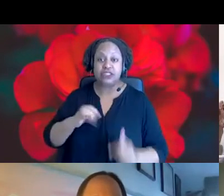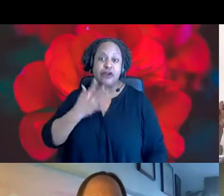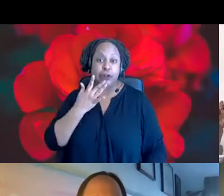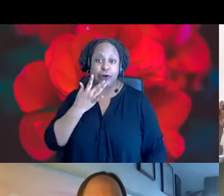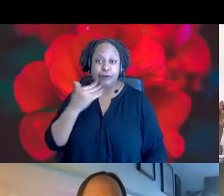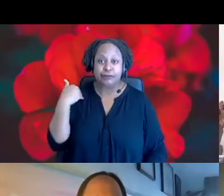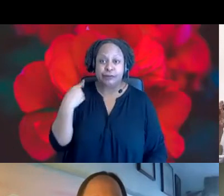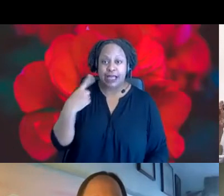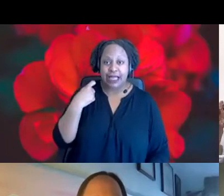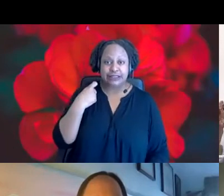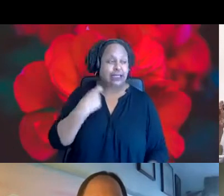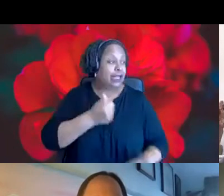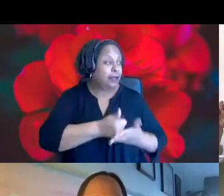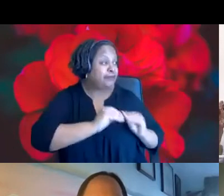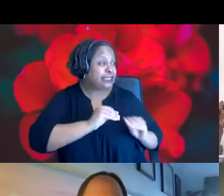things?